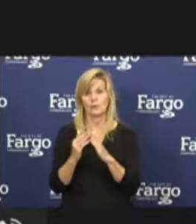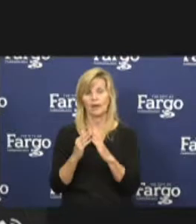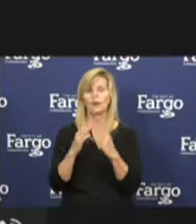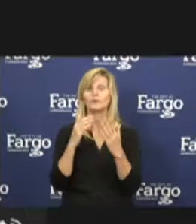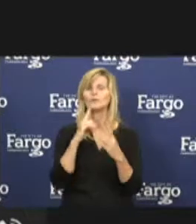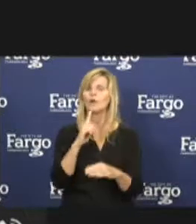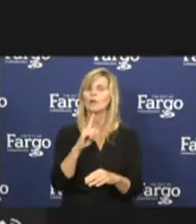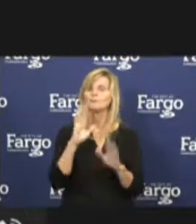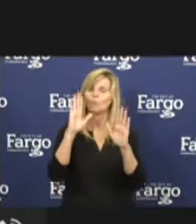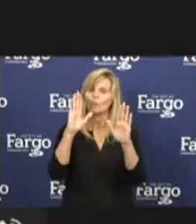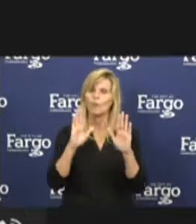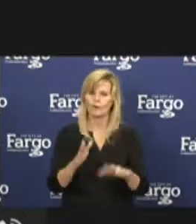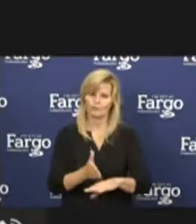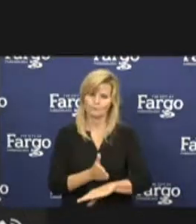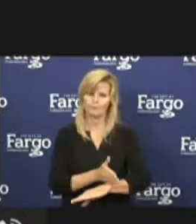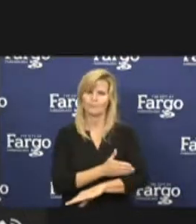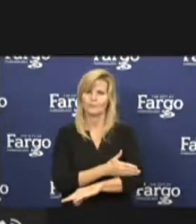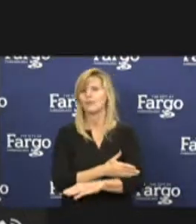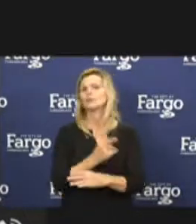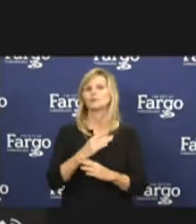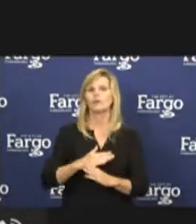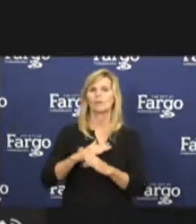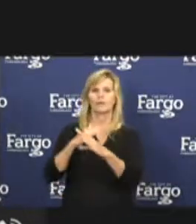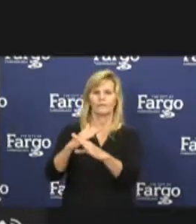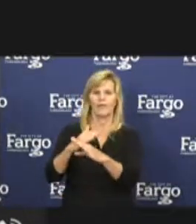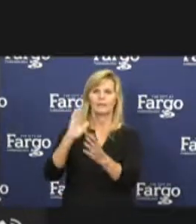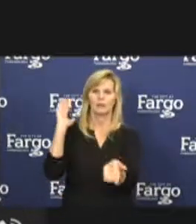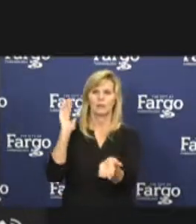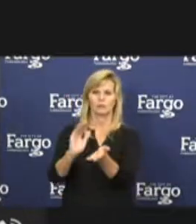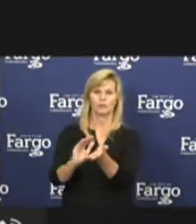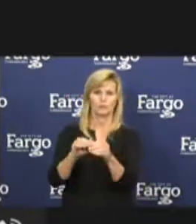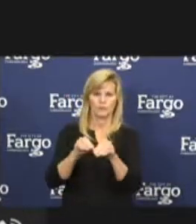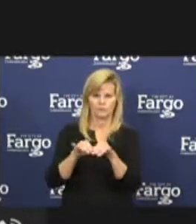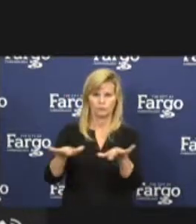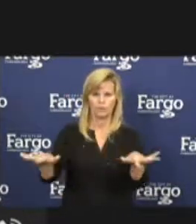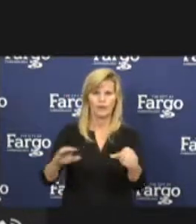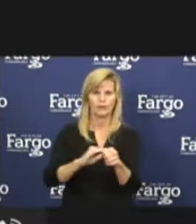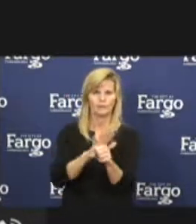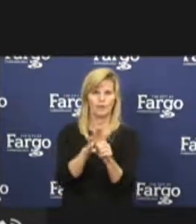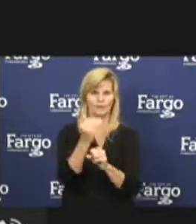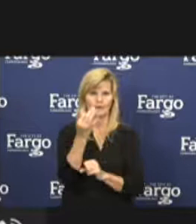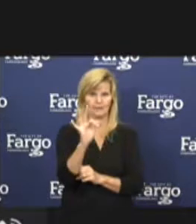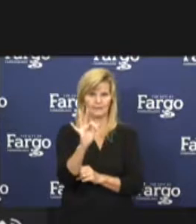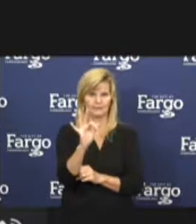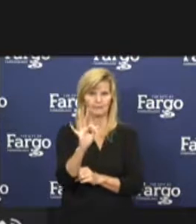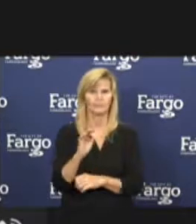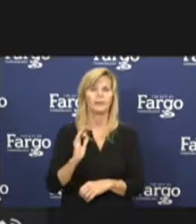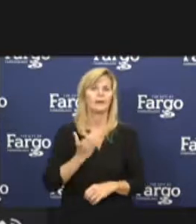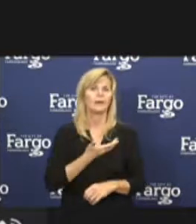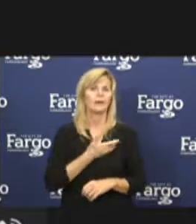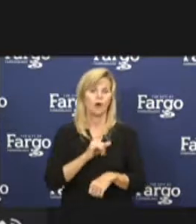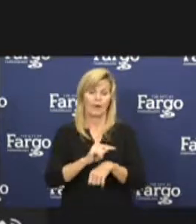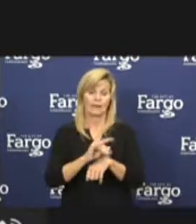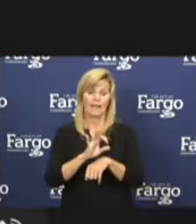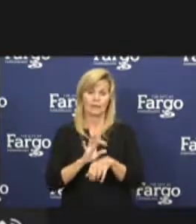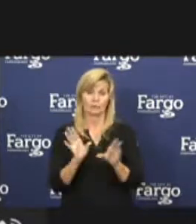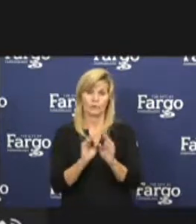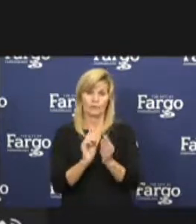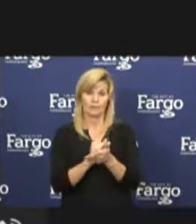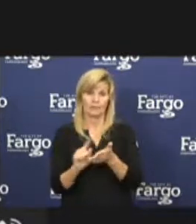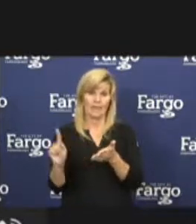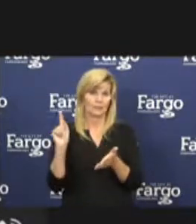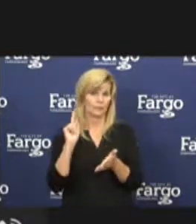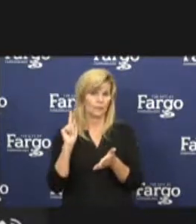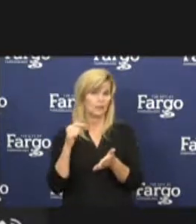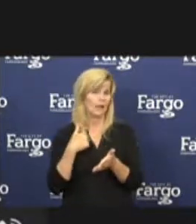significant progress to prevent and mitigate the spread of COVID-19. At our task force meeting last week, I